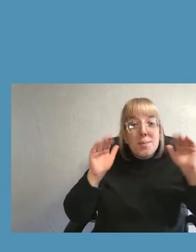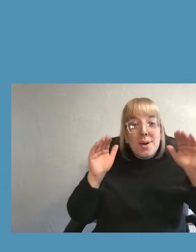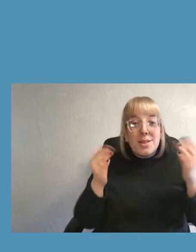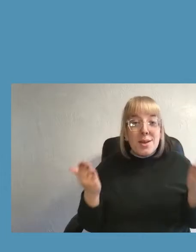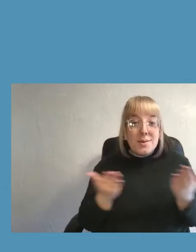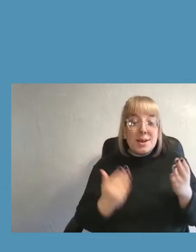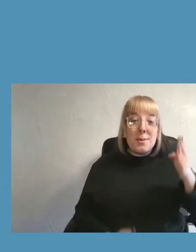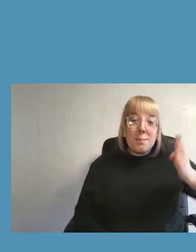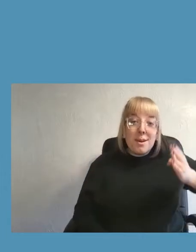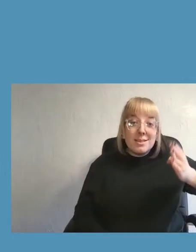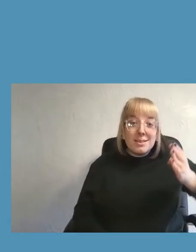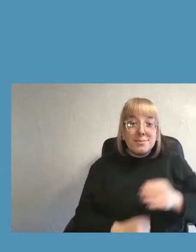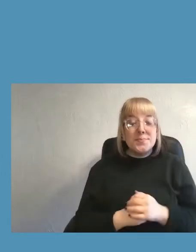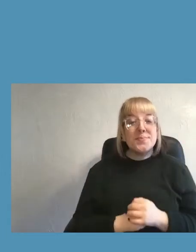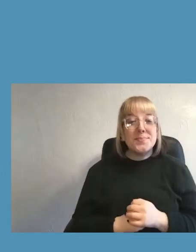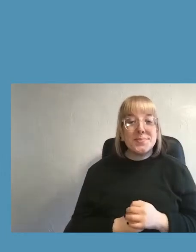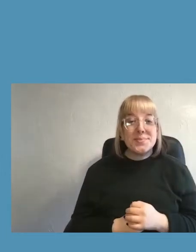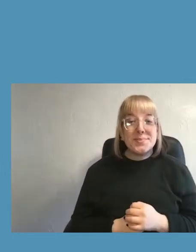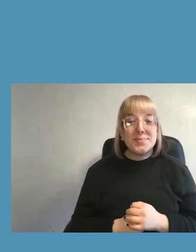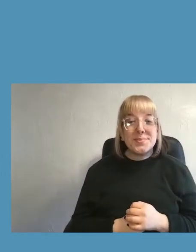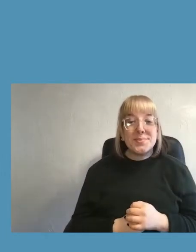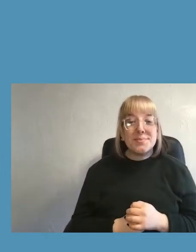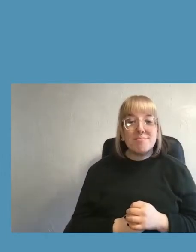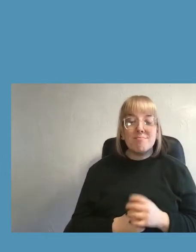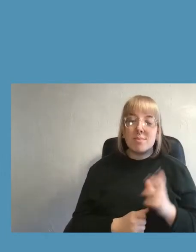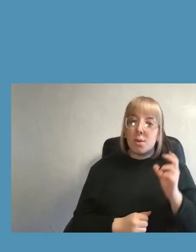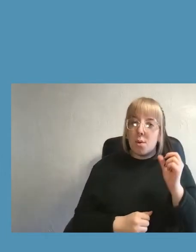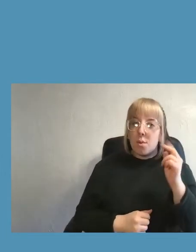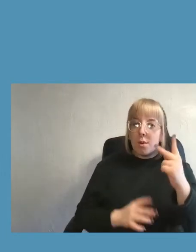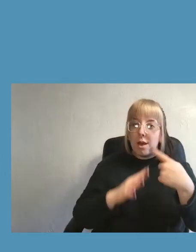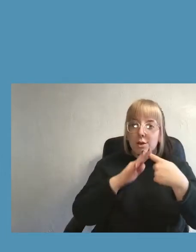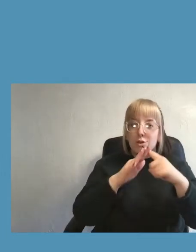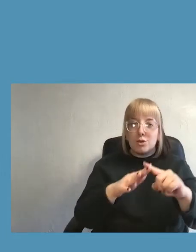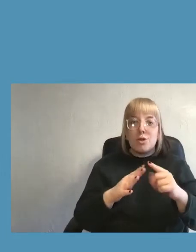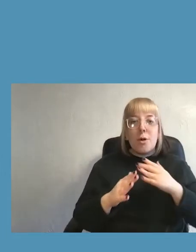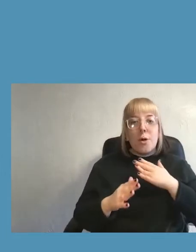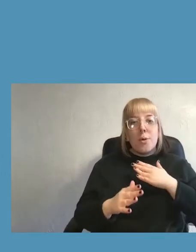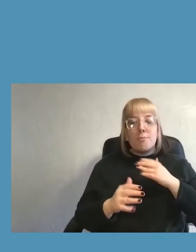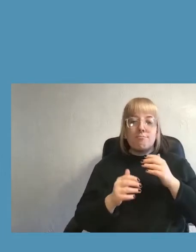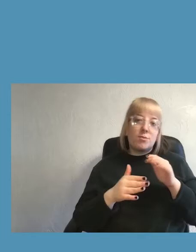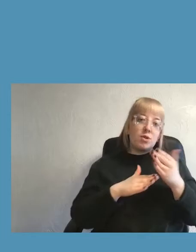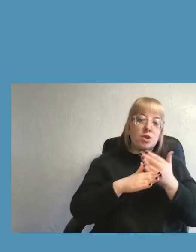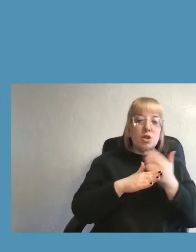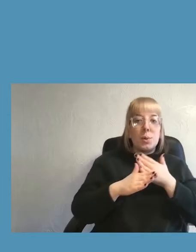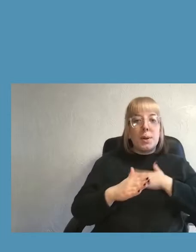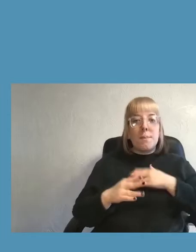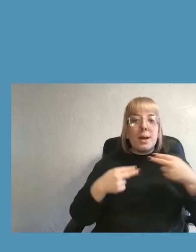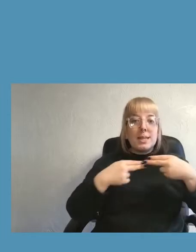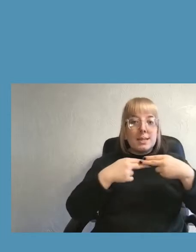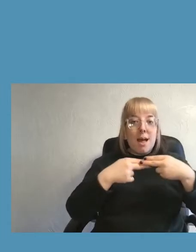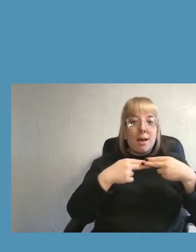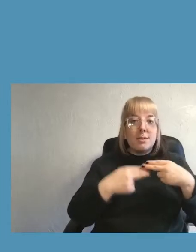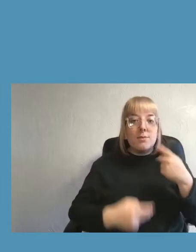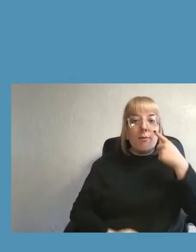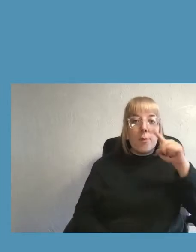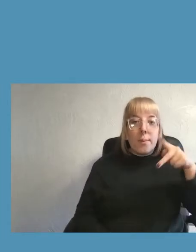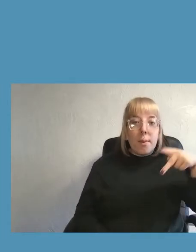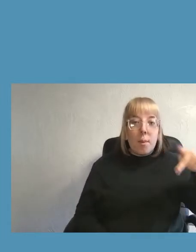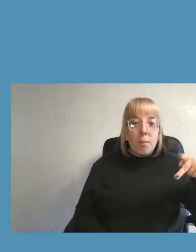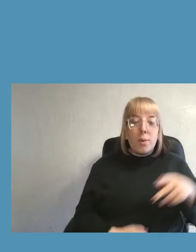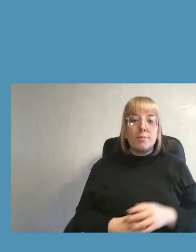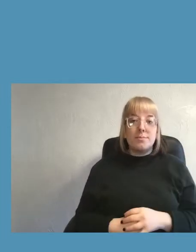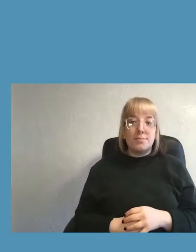Massachusetts. Let me get going on sharing my slides, and we can